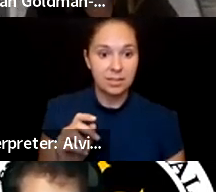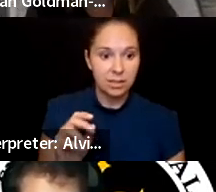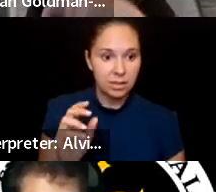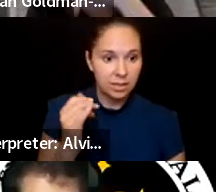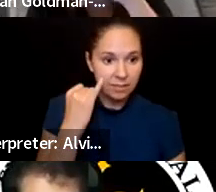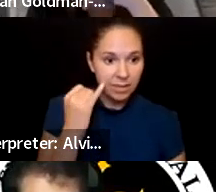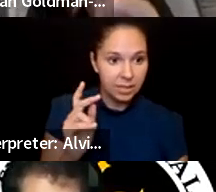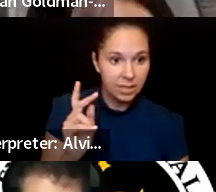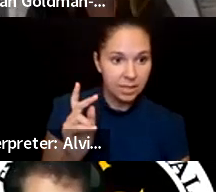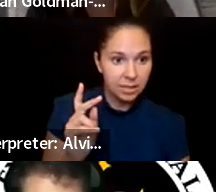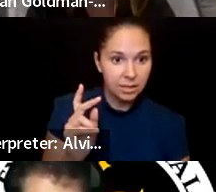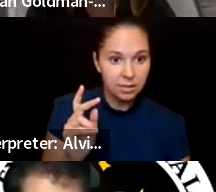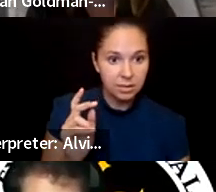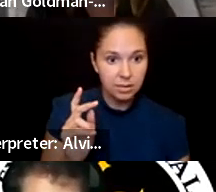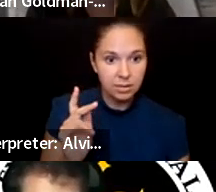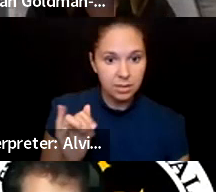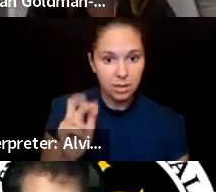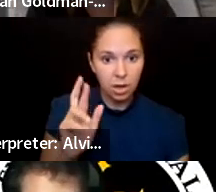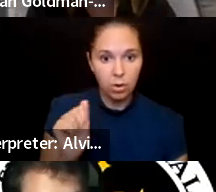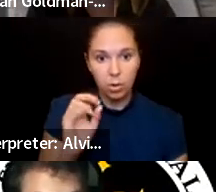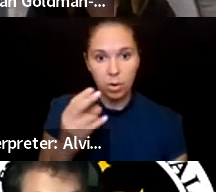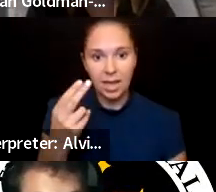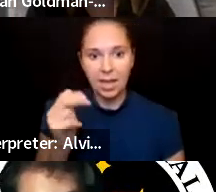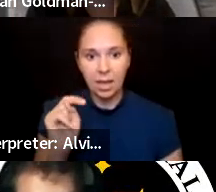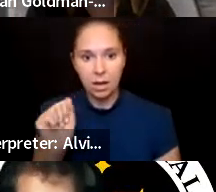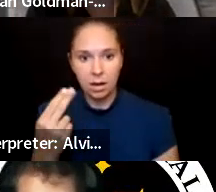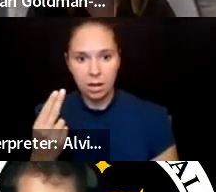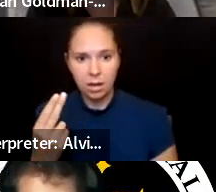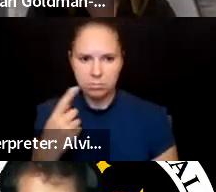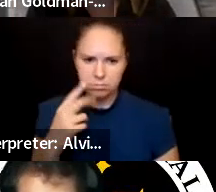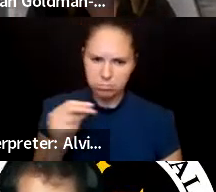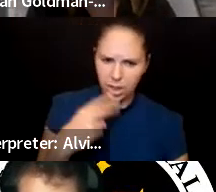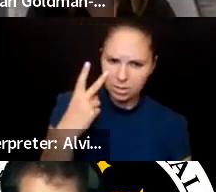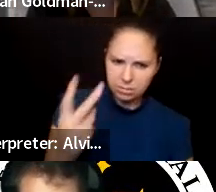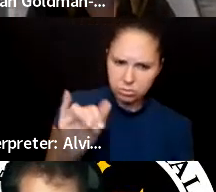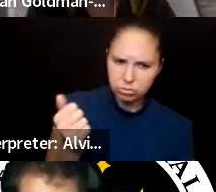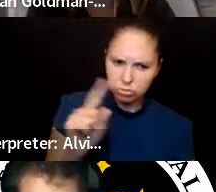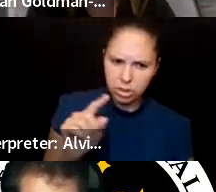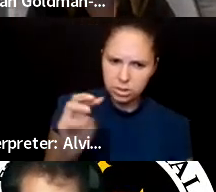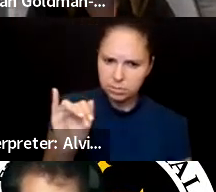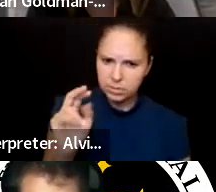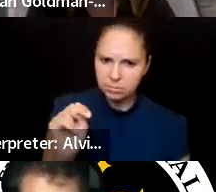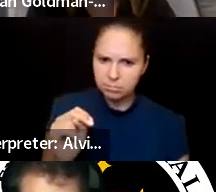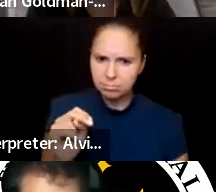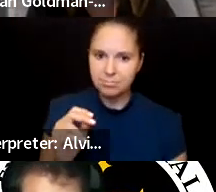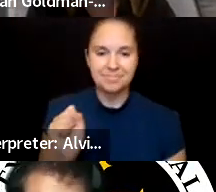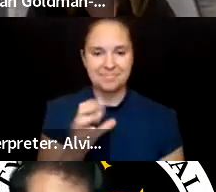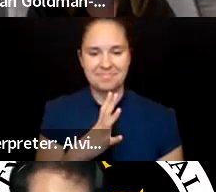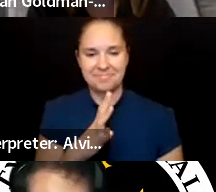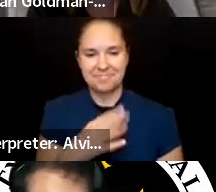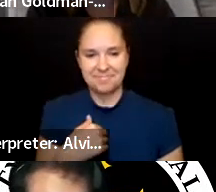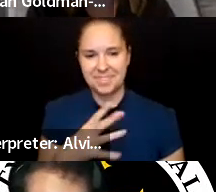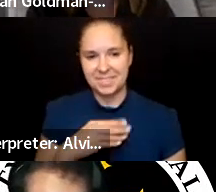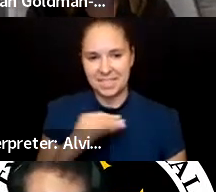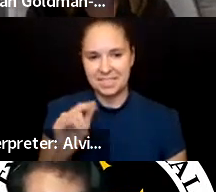to. I think Jasmine had to step away. No, I see Jasmine. Yeah, I can take it. Thank you. Thank you for